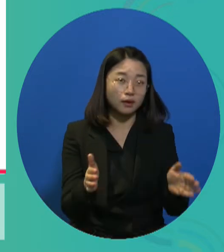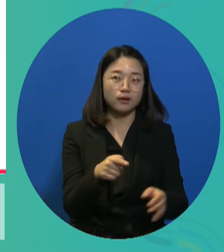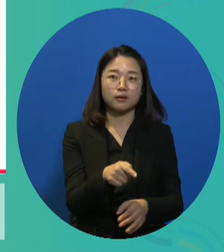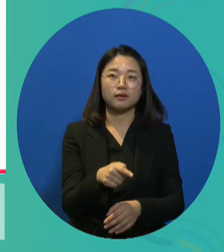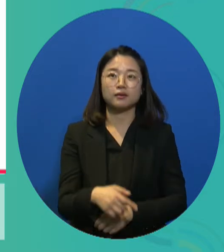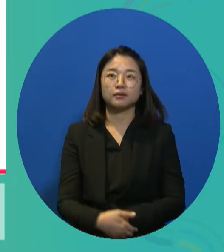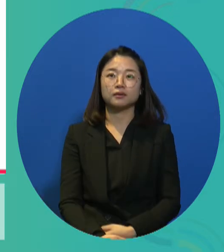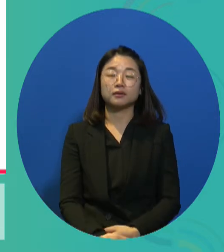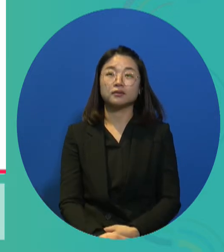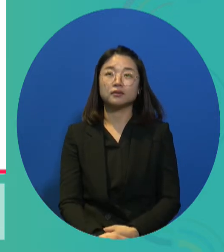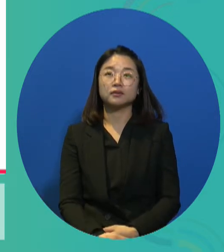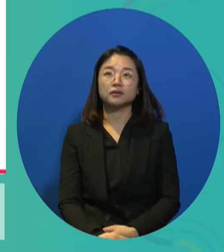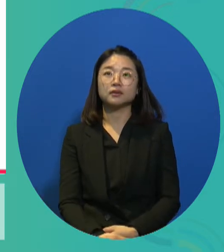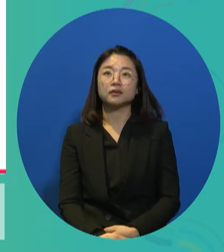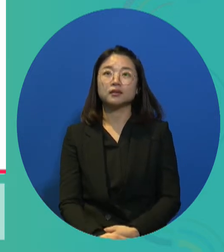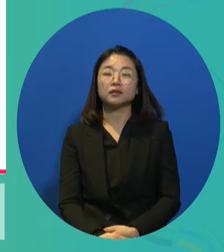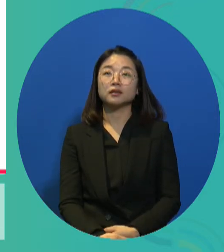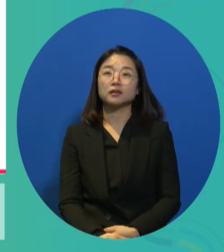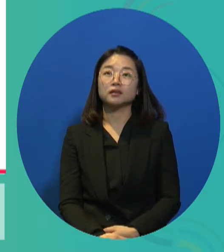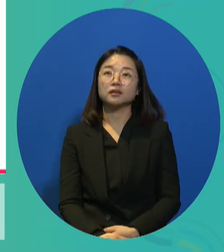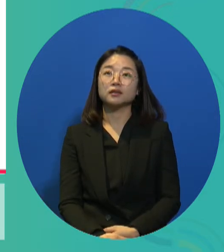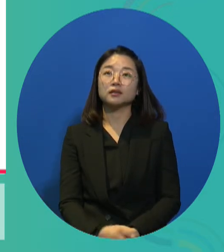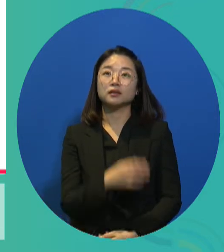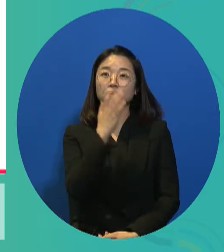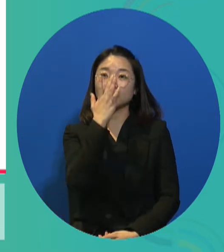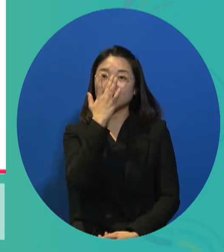any communication submitted.